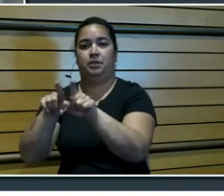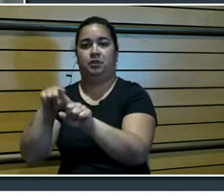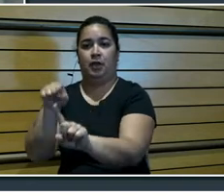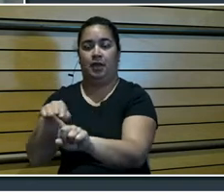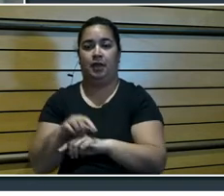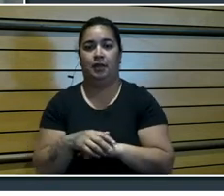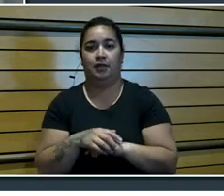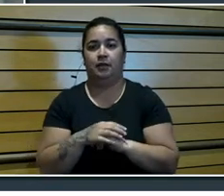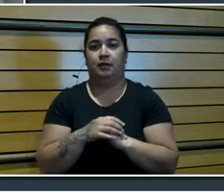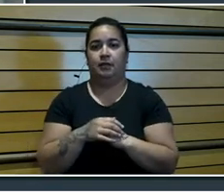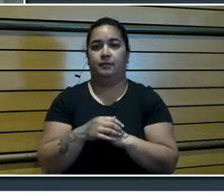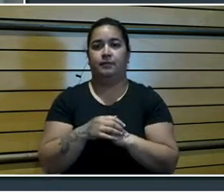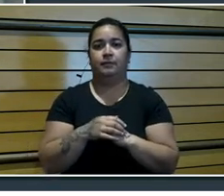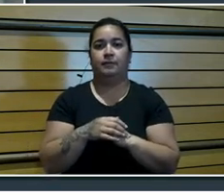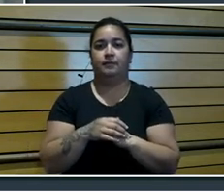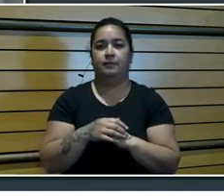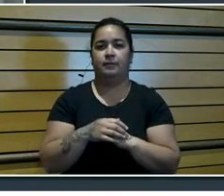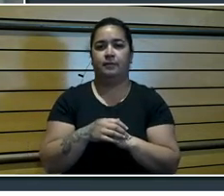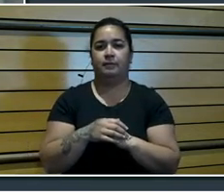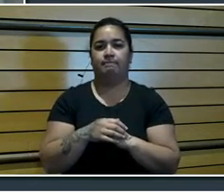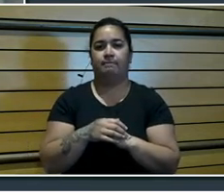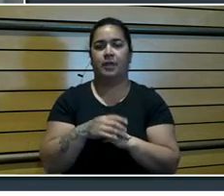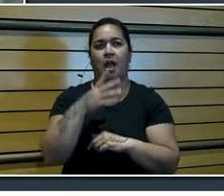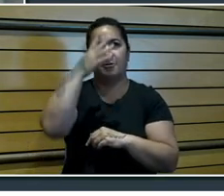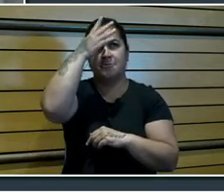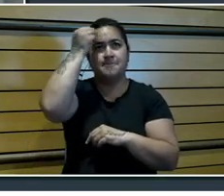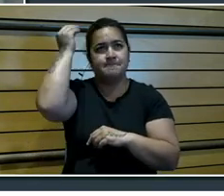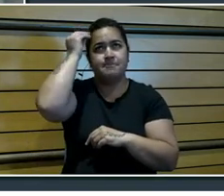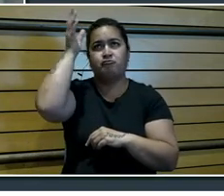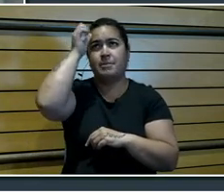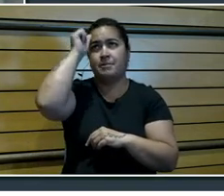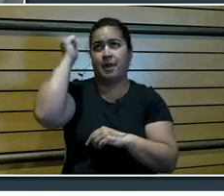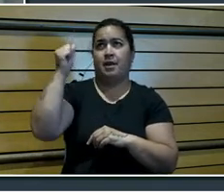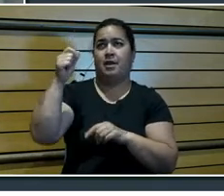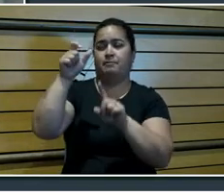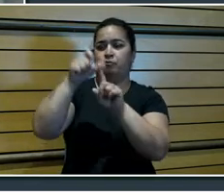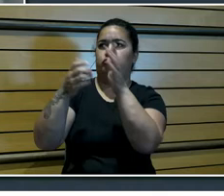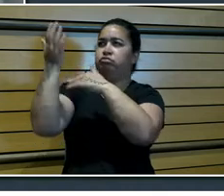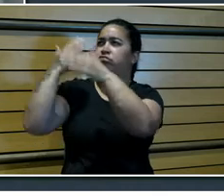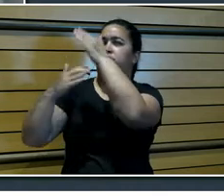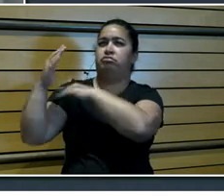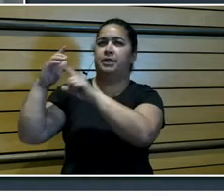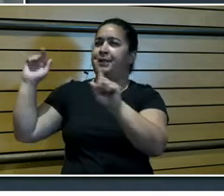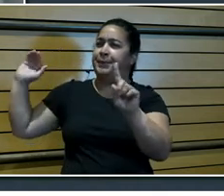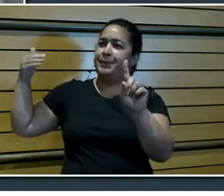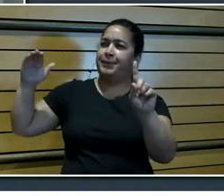Parliament. I recall the journey of my ancestor into Oneone in Taupo